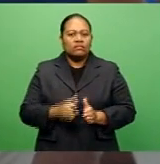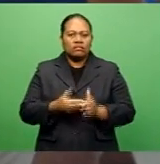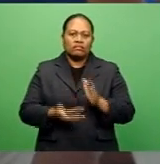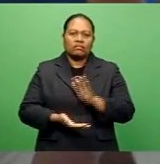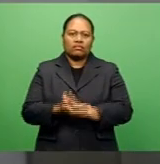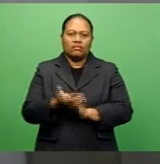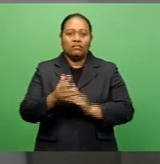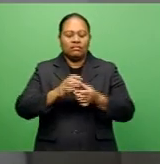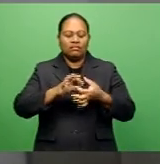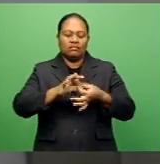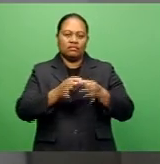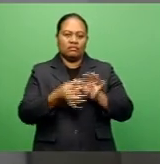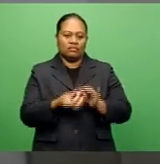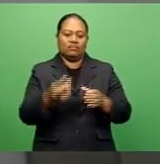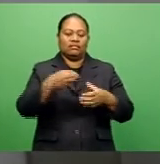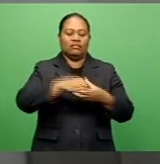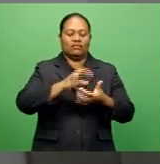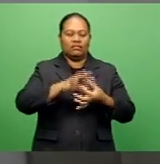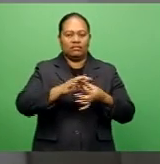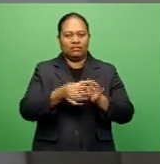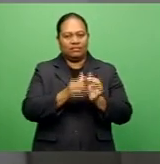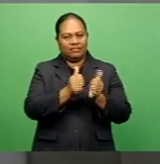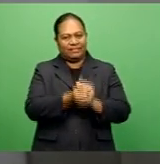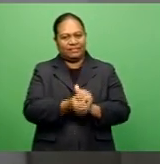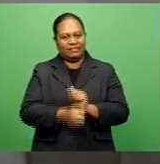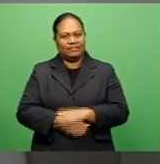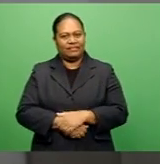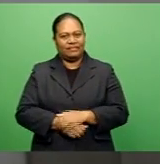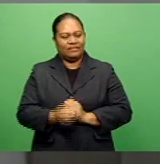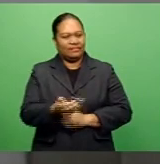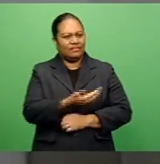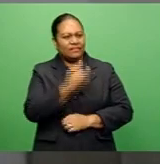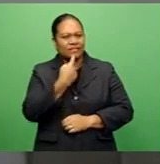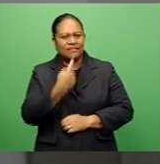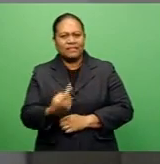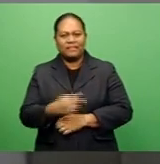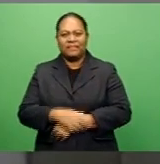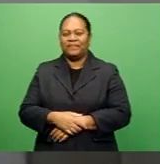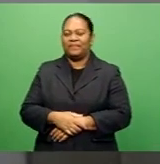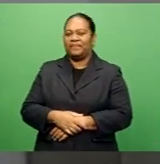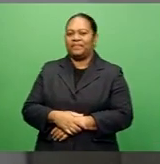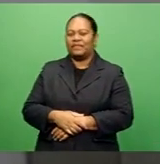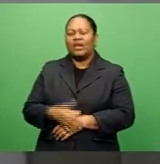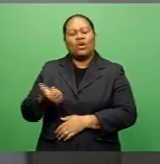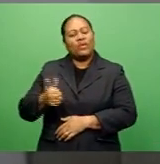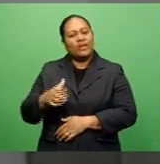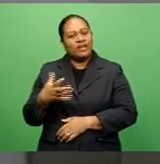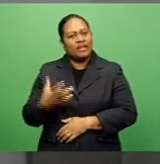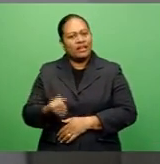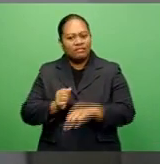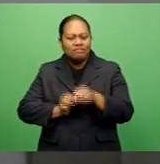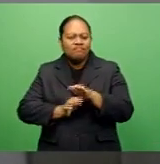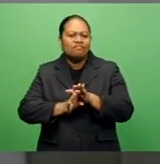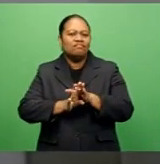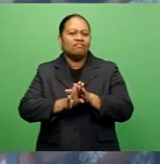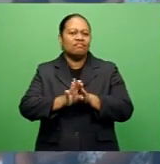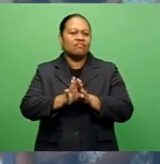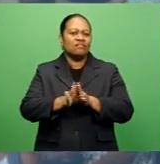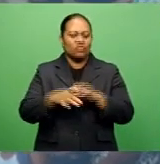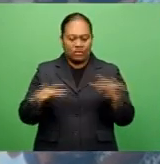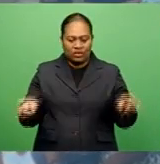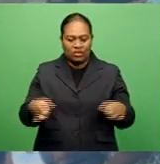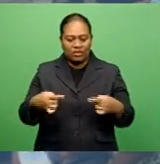Olympic Games. However, they are looking to FINA. They've already had a FINA-approved long course